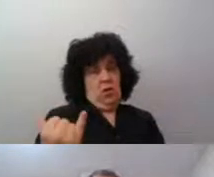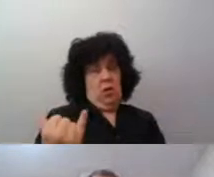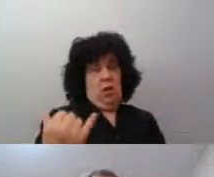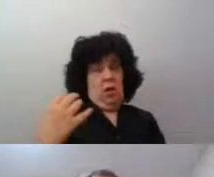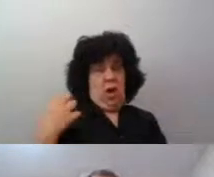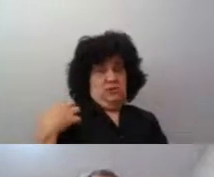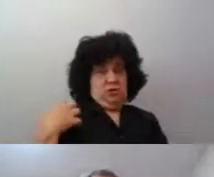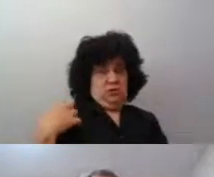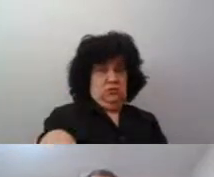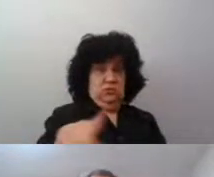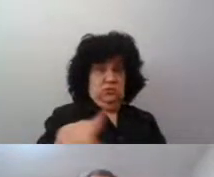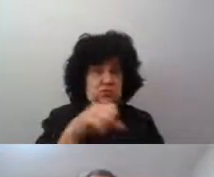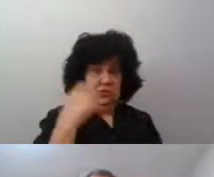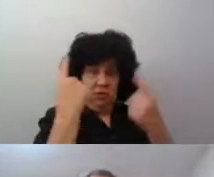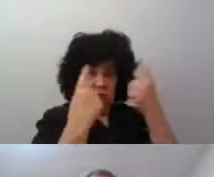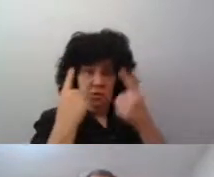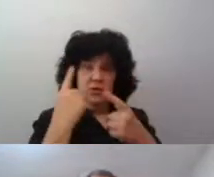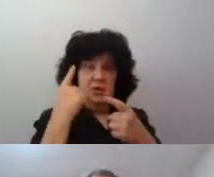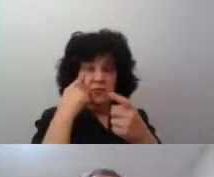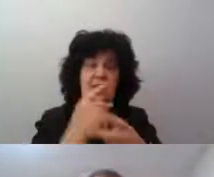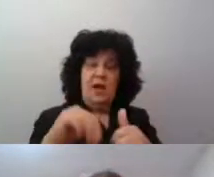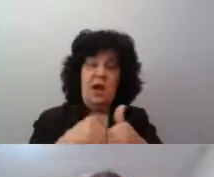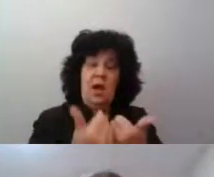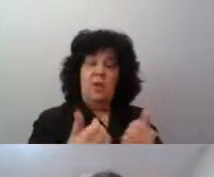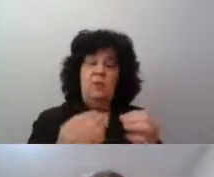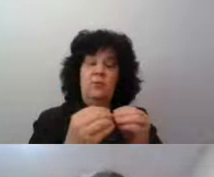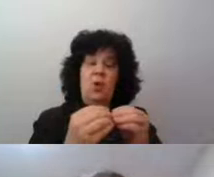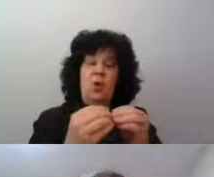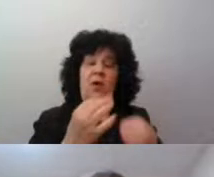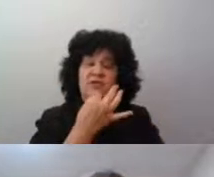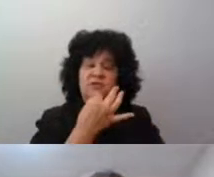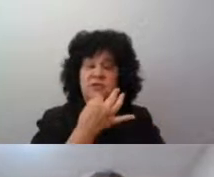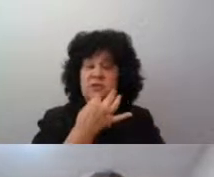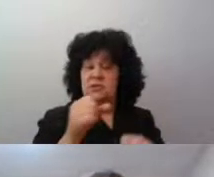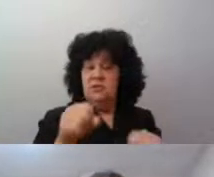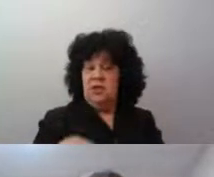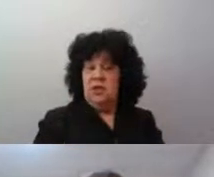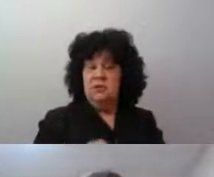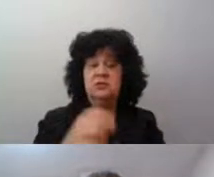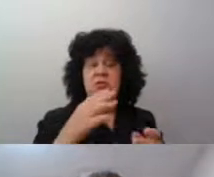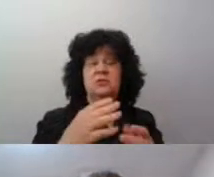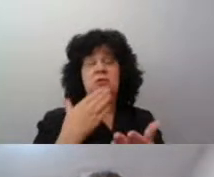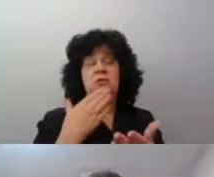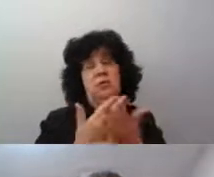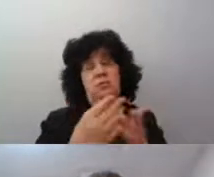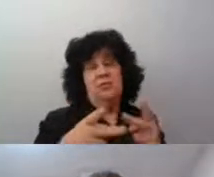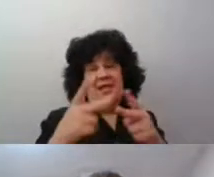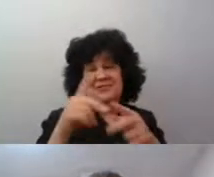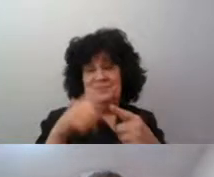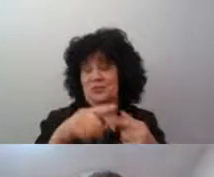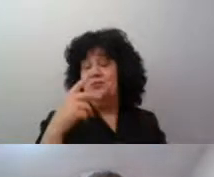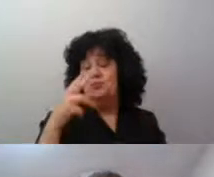can do that more efficiently and effectively. It's, I think, a really good place to be looking here. So thank you.